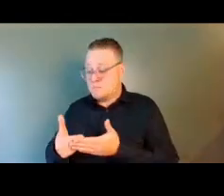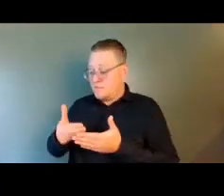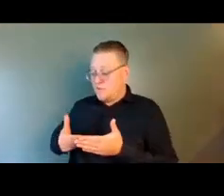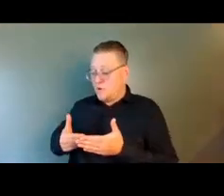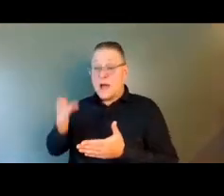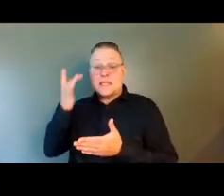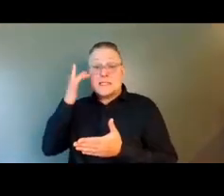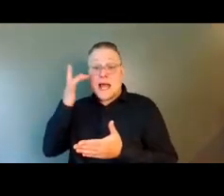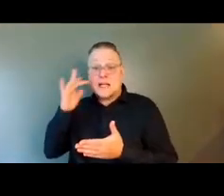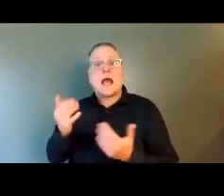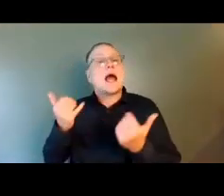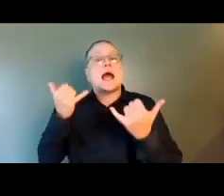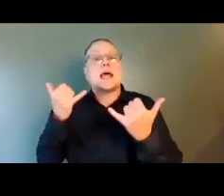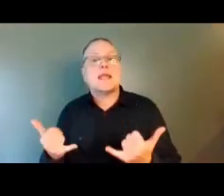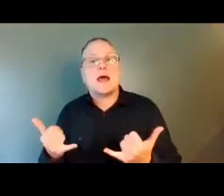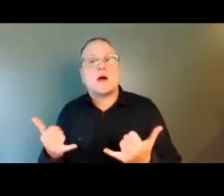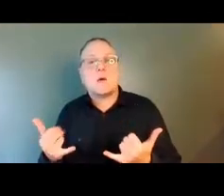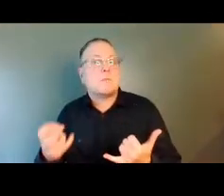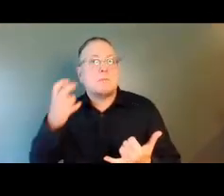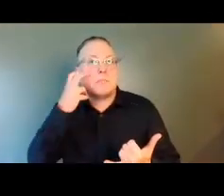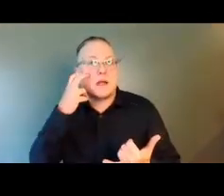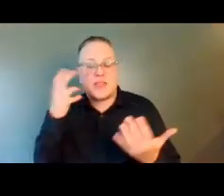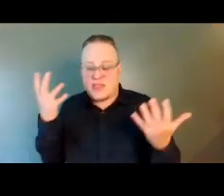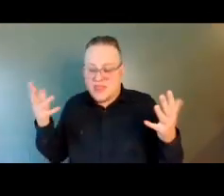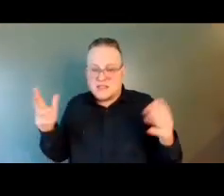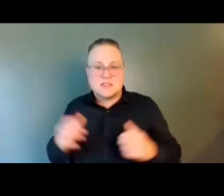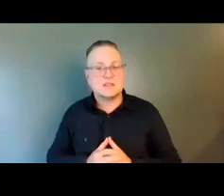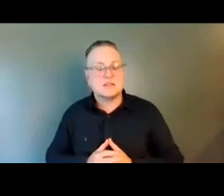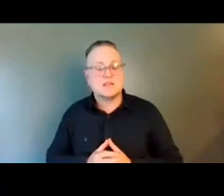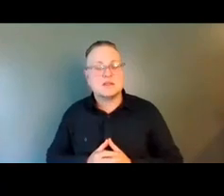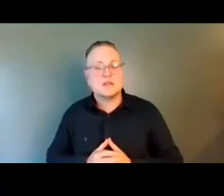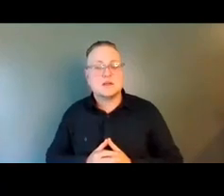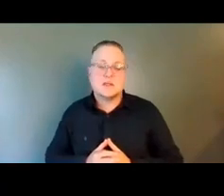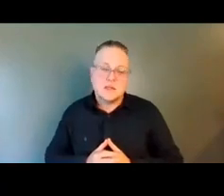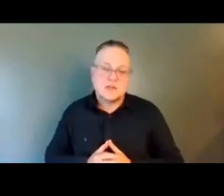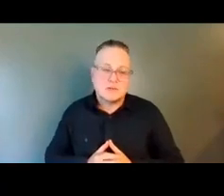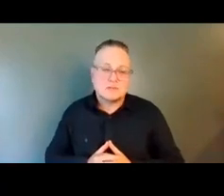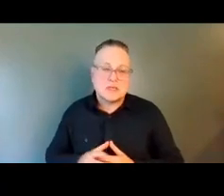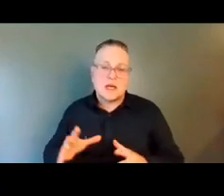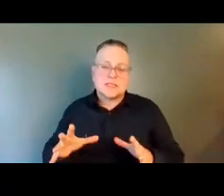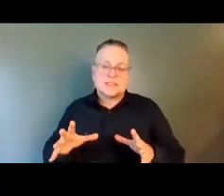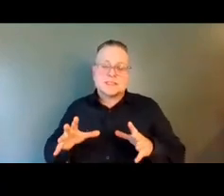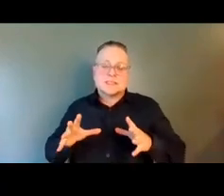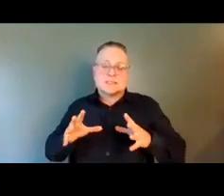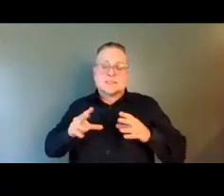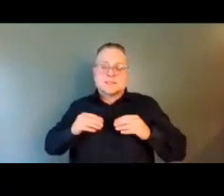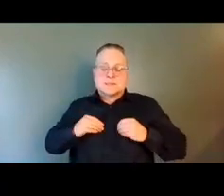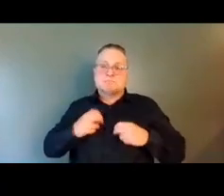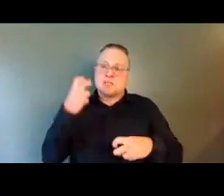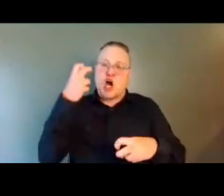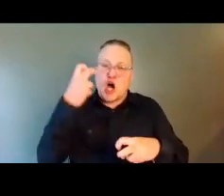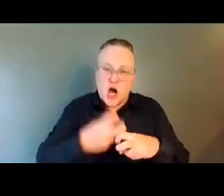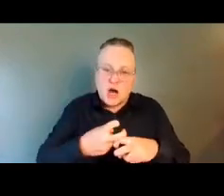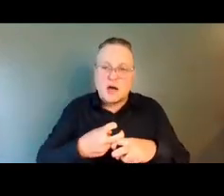it was a hard lesson for me to understand, but time and time again, when you experience those